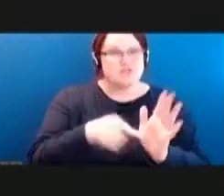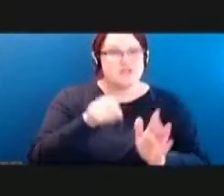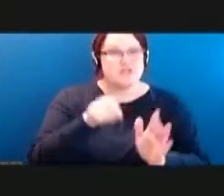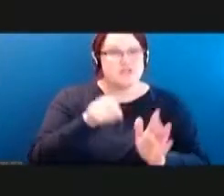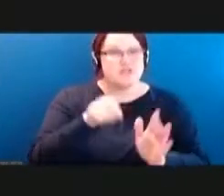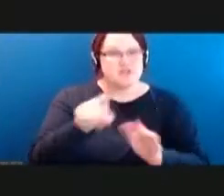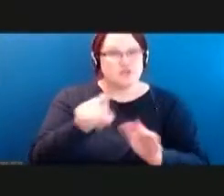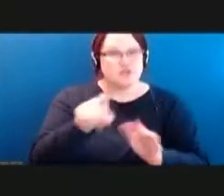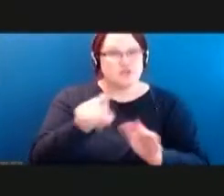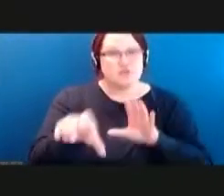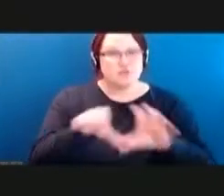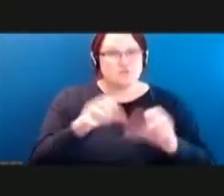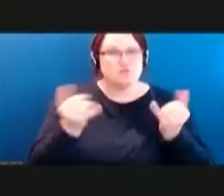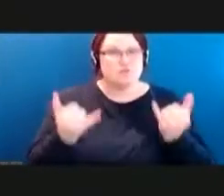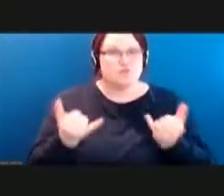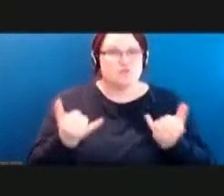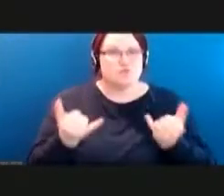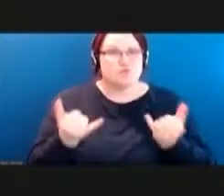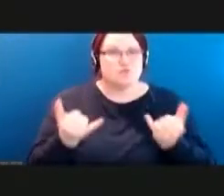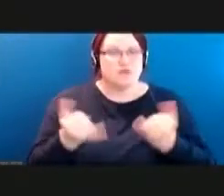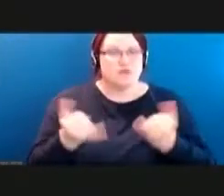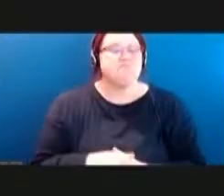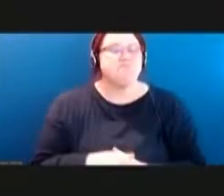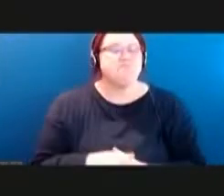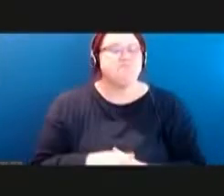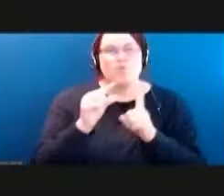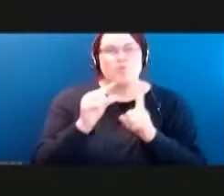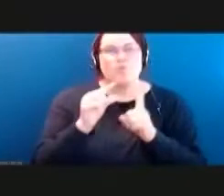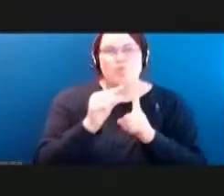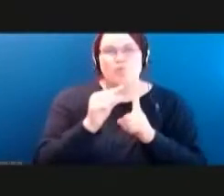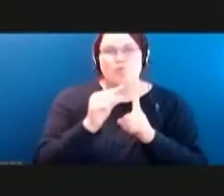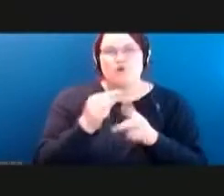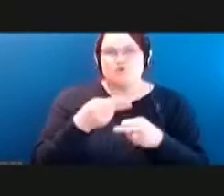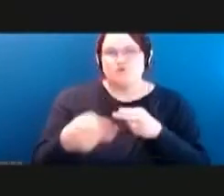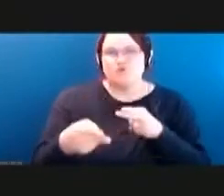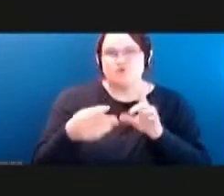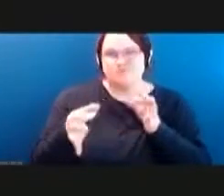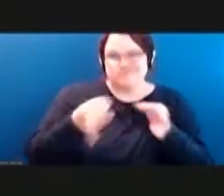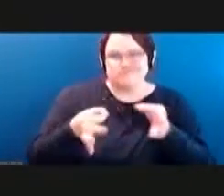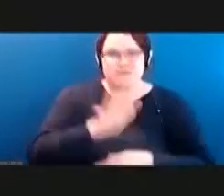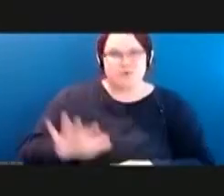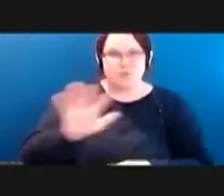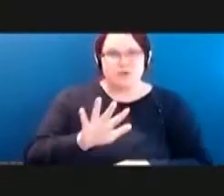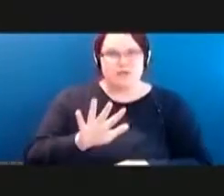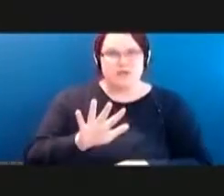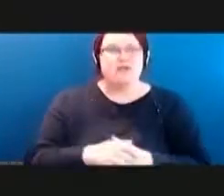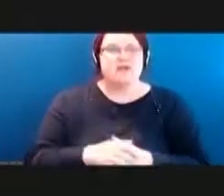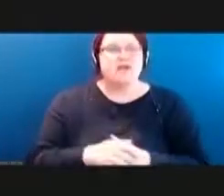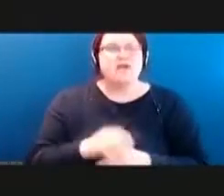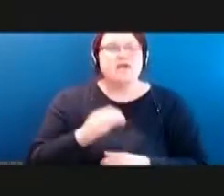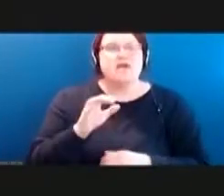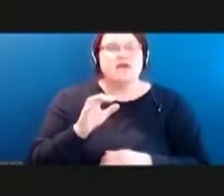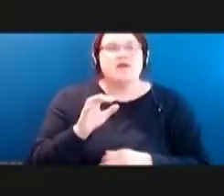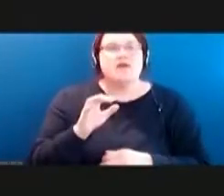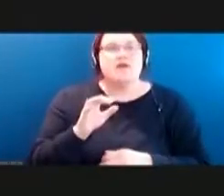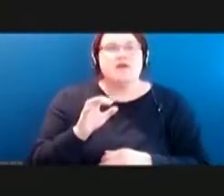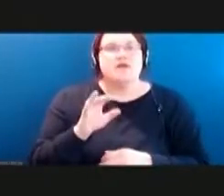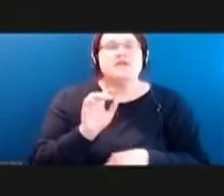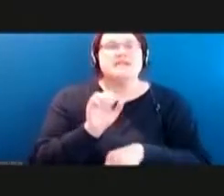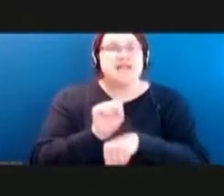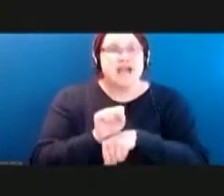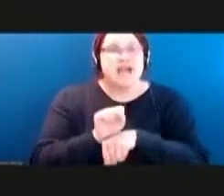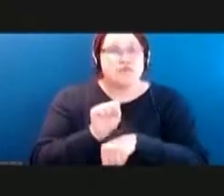some words, a brief description of the property. The sanctuary portion of Rodef Shalom consists of a